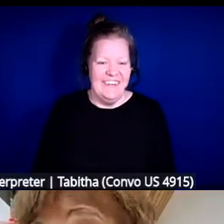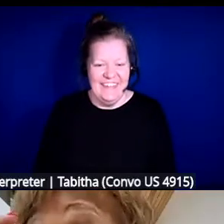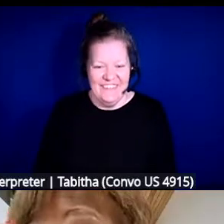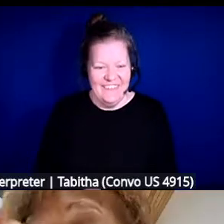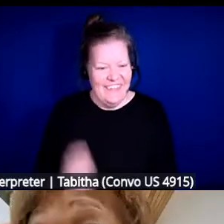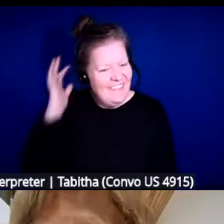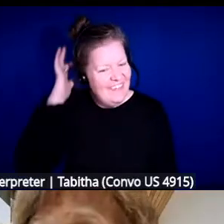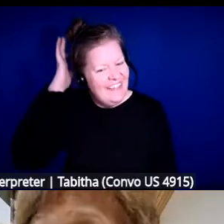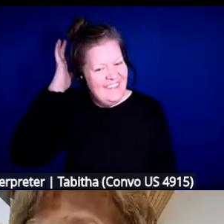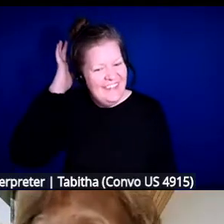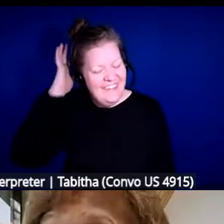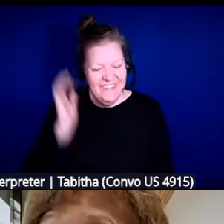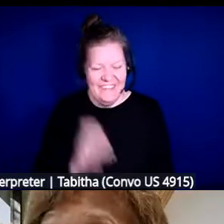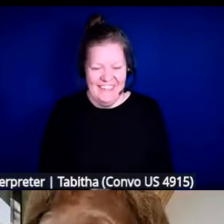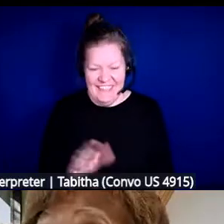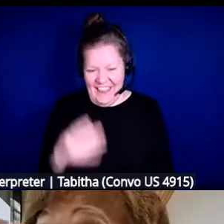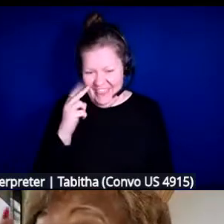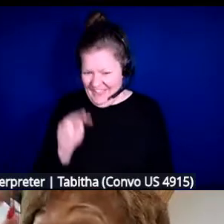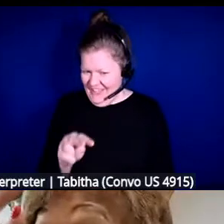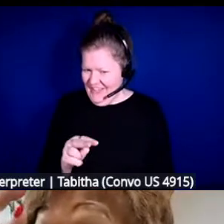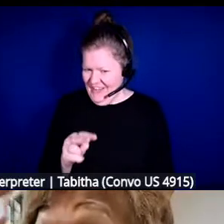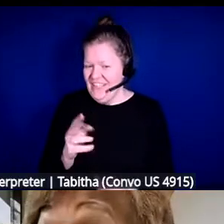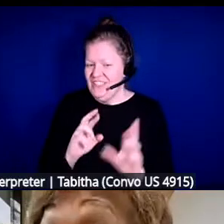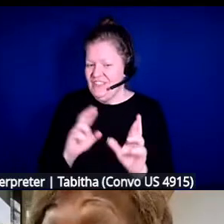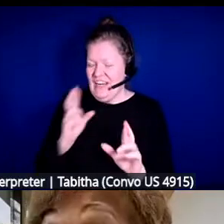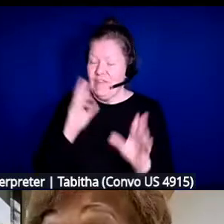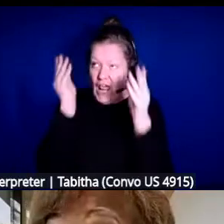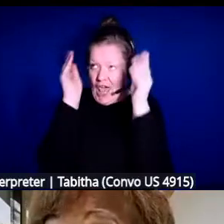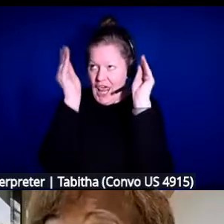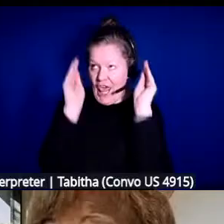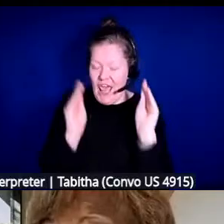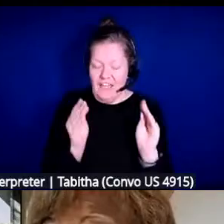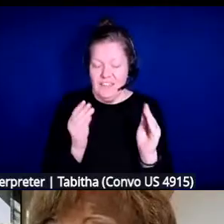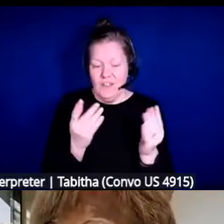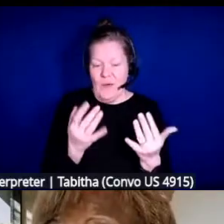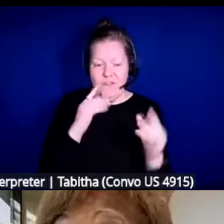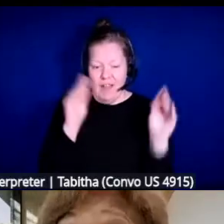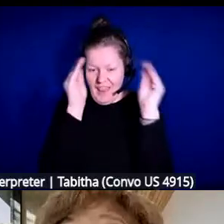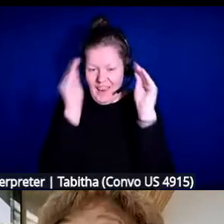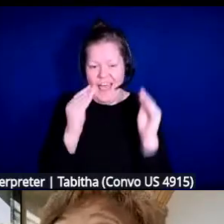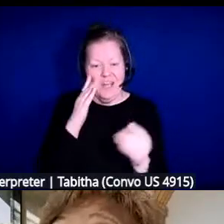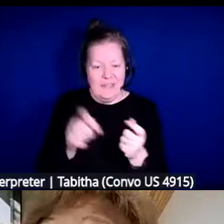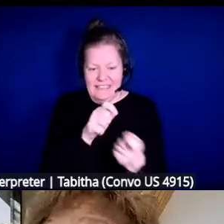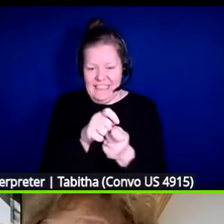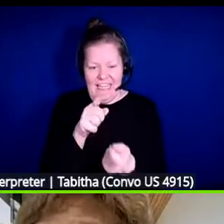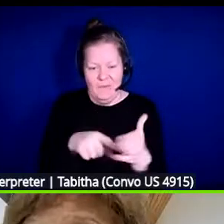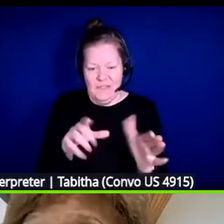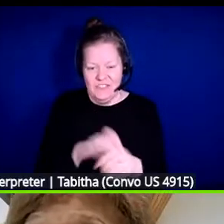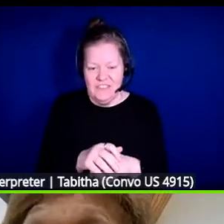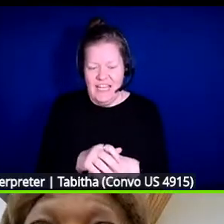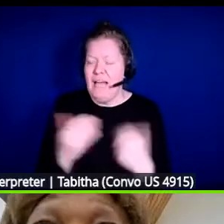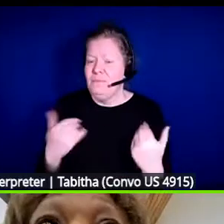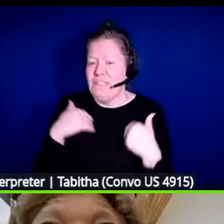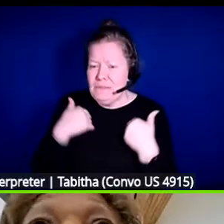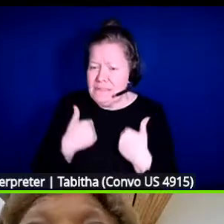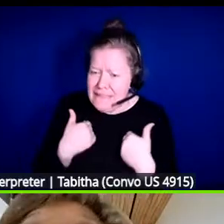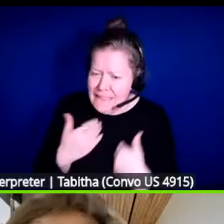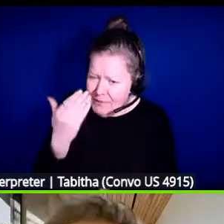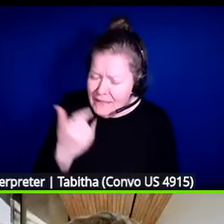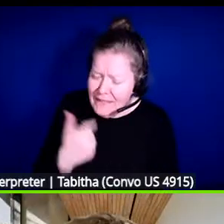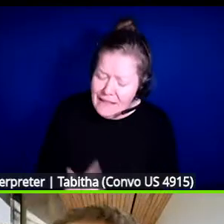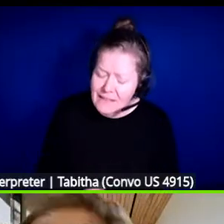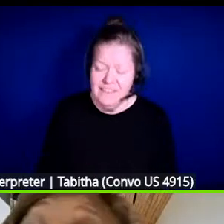Oh, I love Look you. I at love her. you. Hello, hello, everyone. Look at her. She's sitting there waiting to get her hair did. I know exactly what she's I'm doing. so sleepy. Okay.